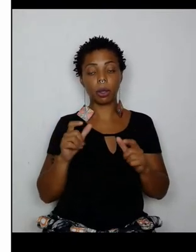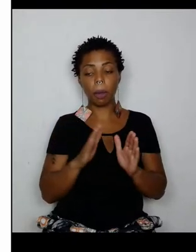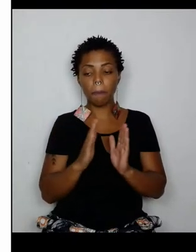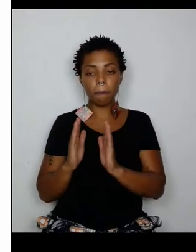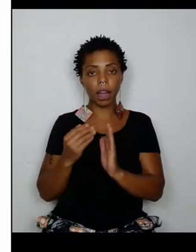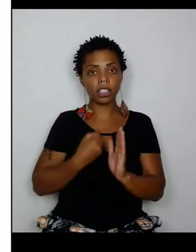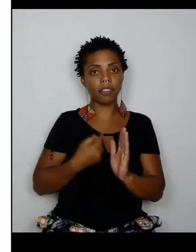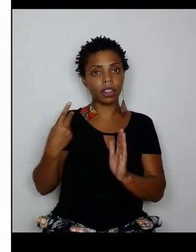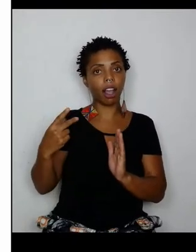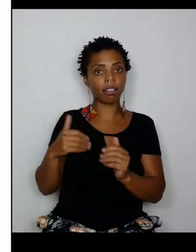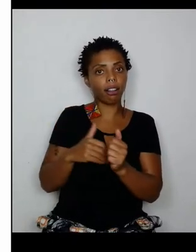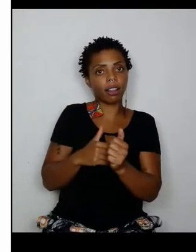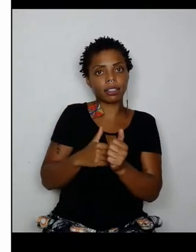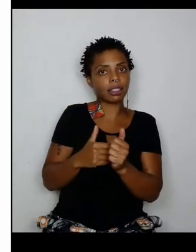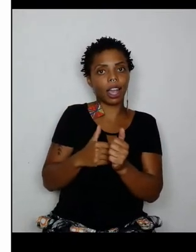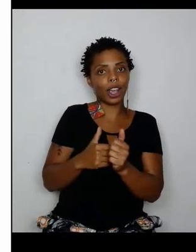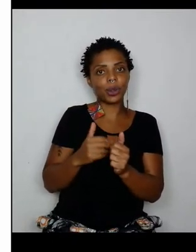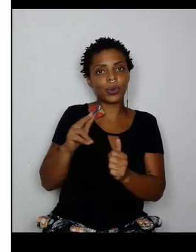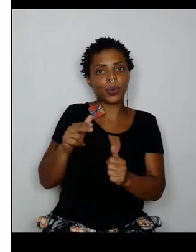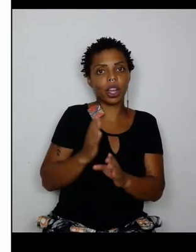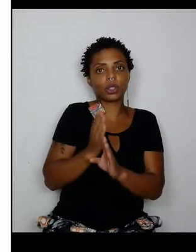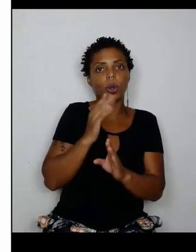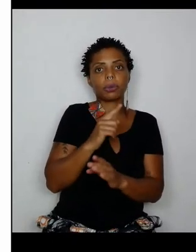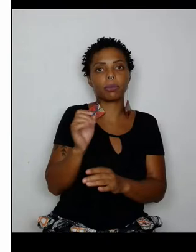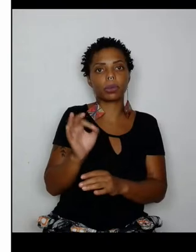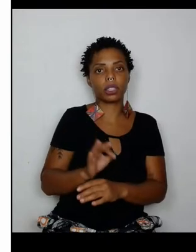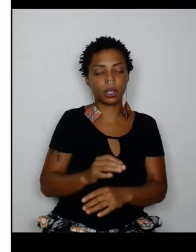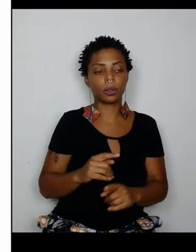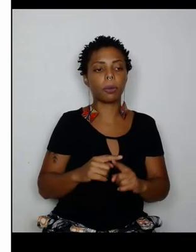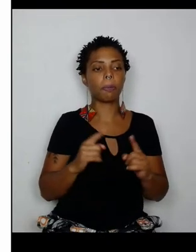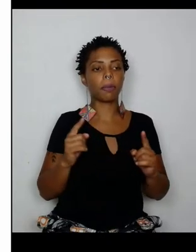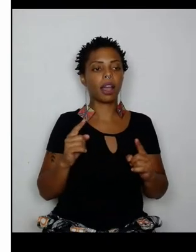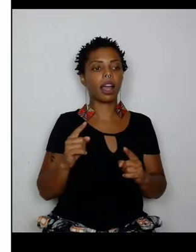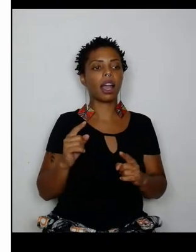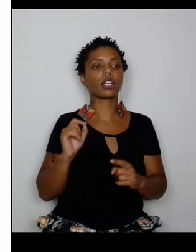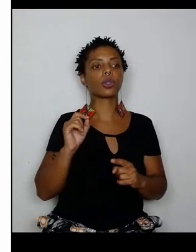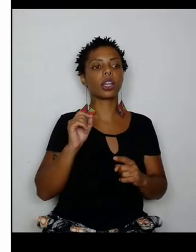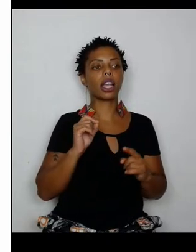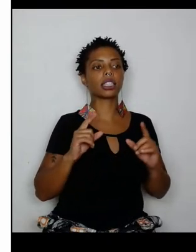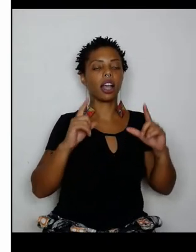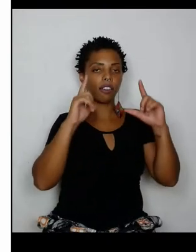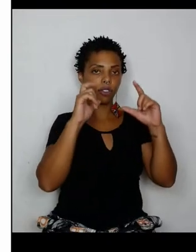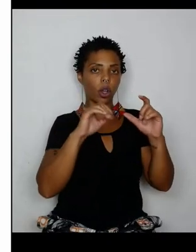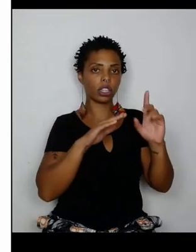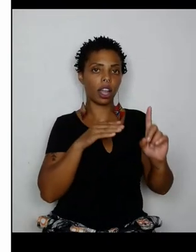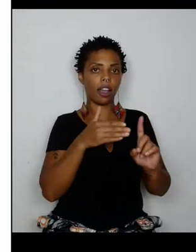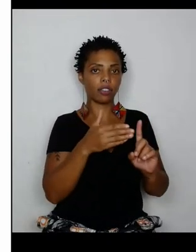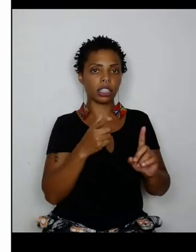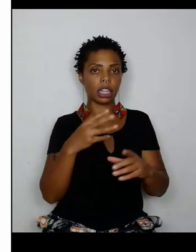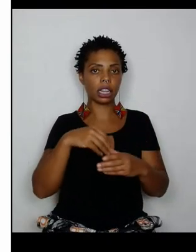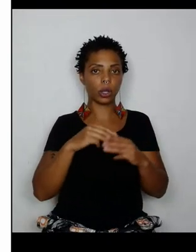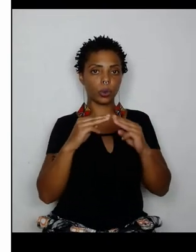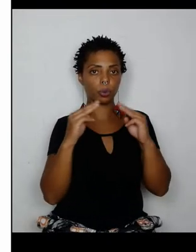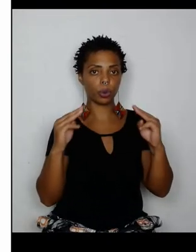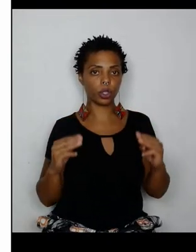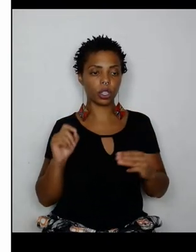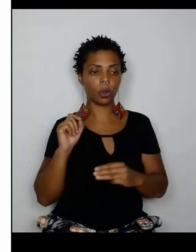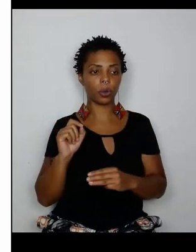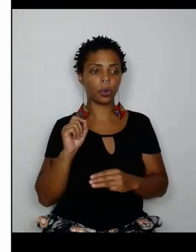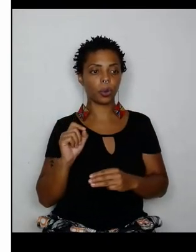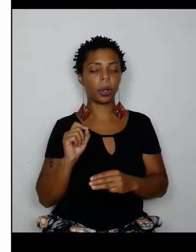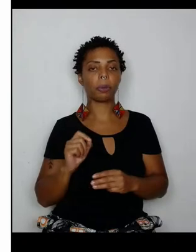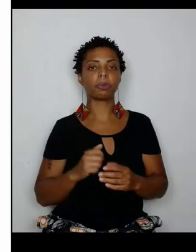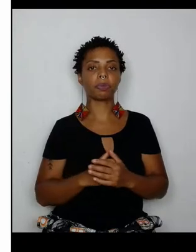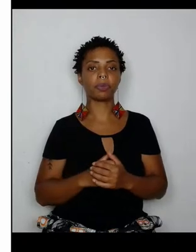nevertheless that the photograph she references in the museum collection dates to several years after taya omana's relationship with the artist